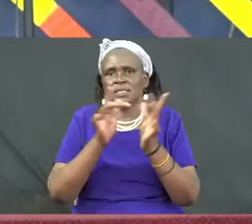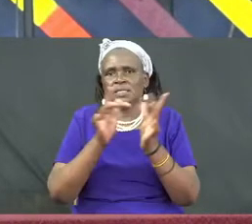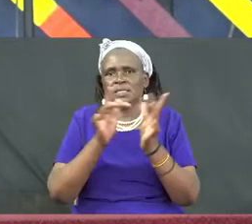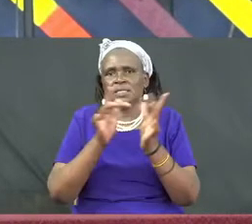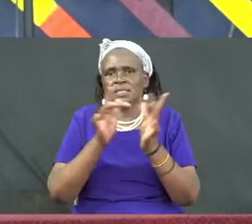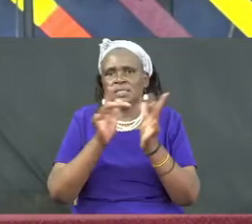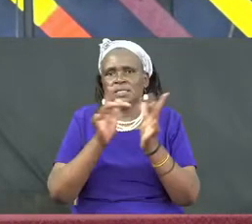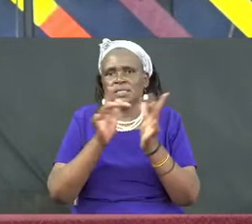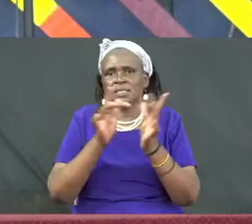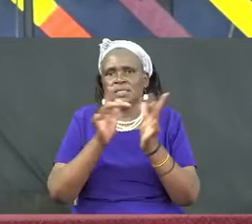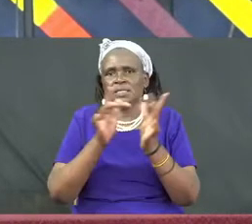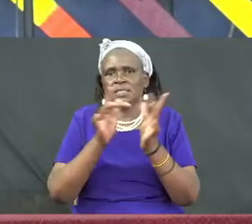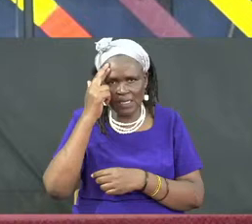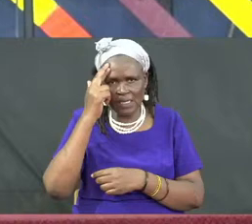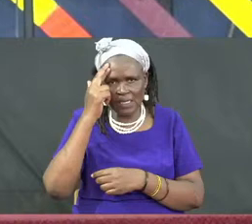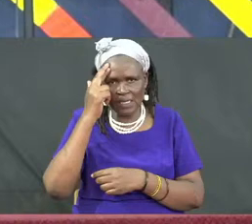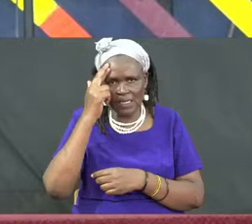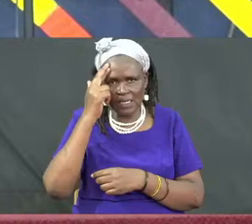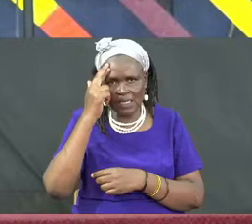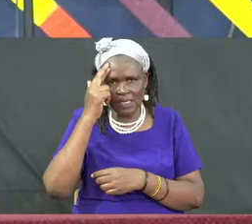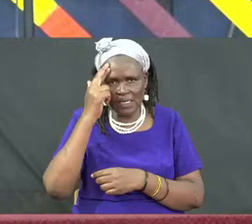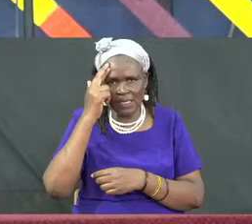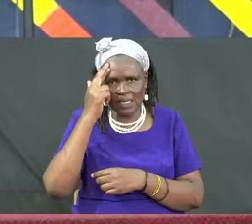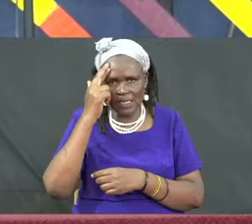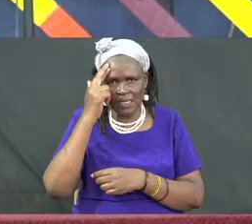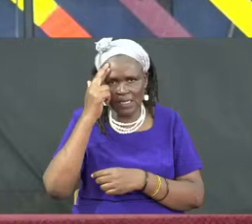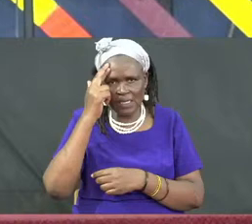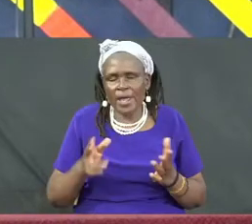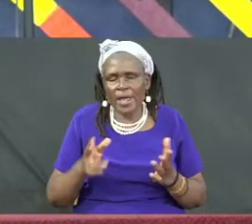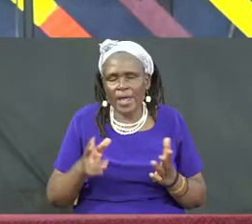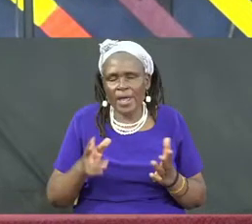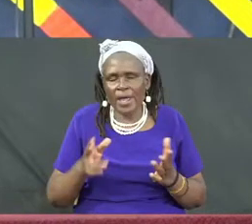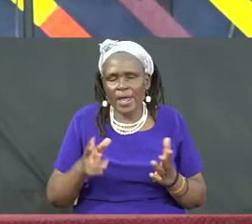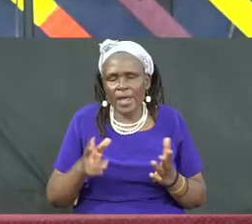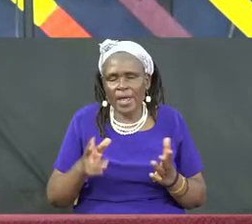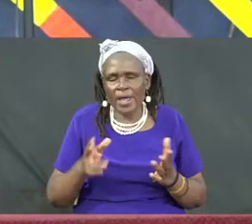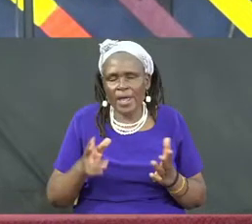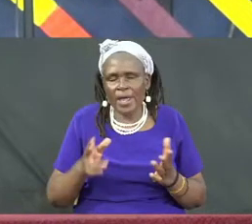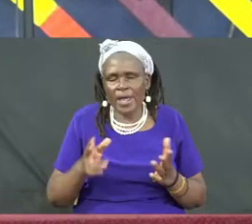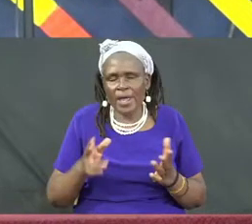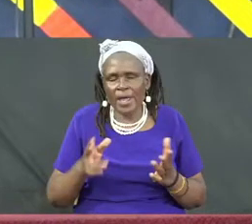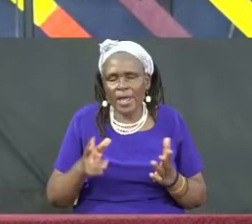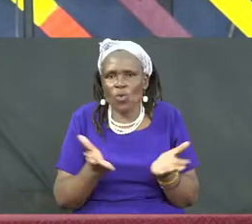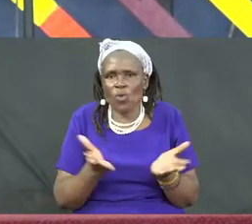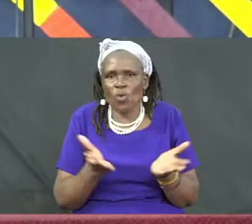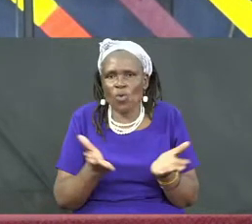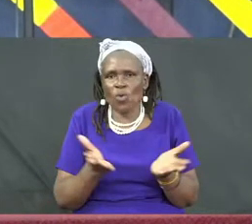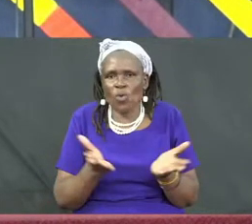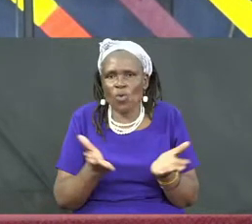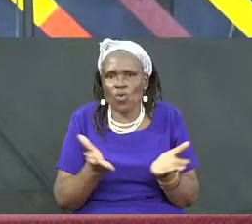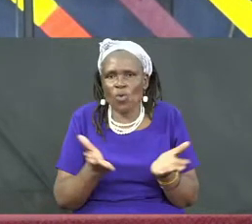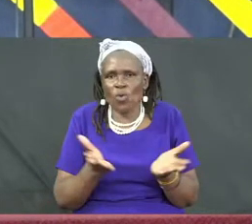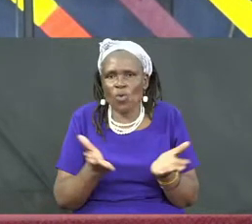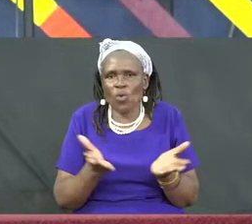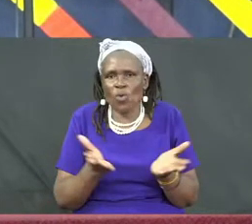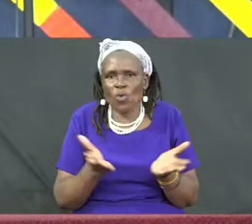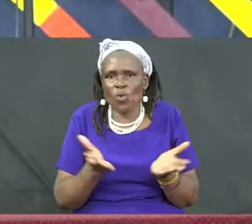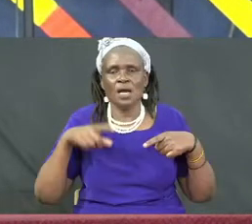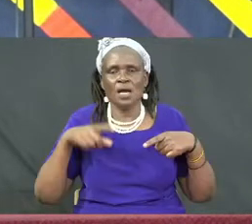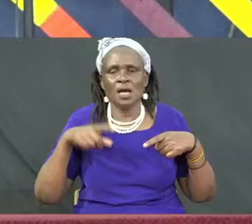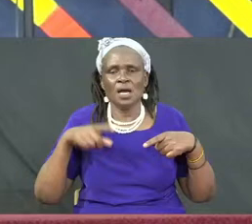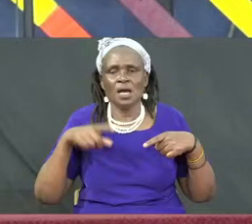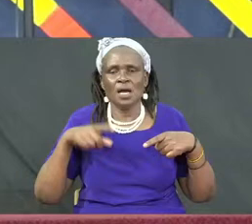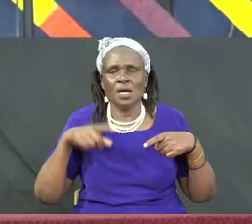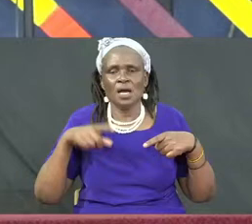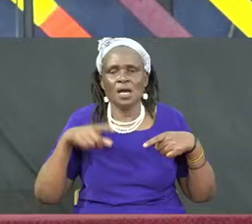describes the region of Pergamum as where Satan's throne is and as where Satan dwells. These words